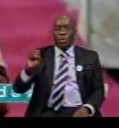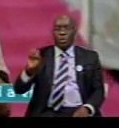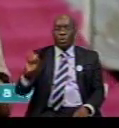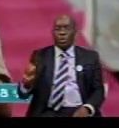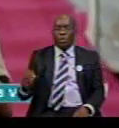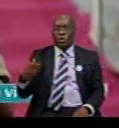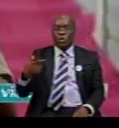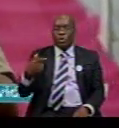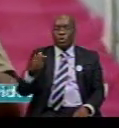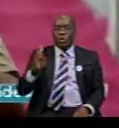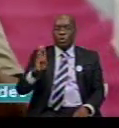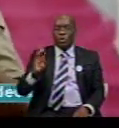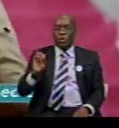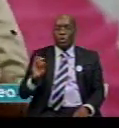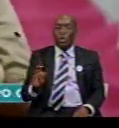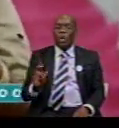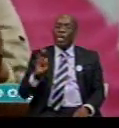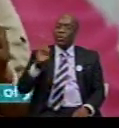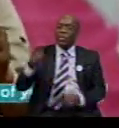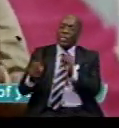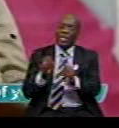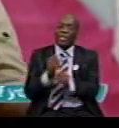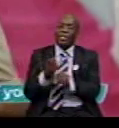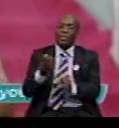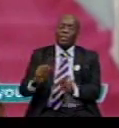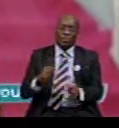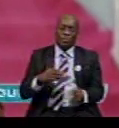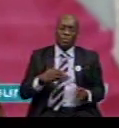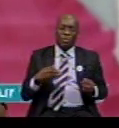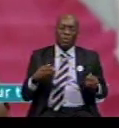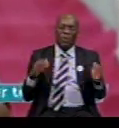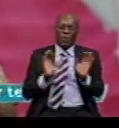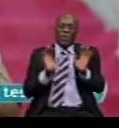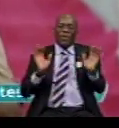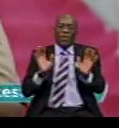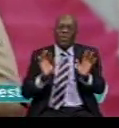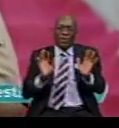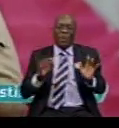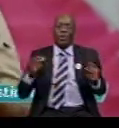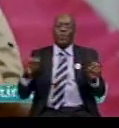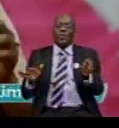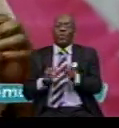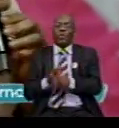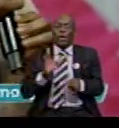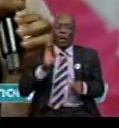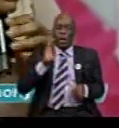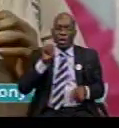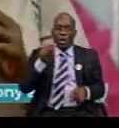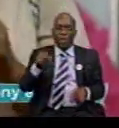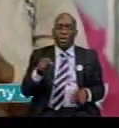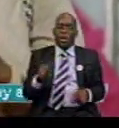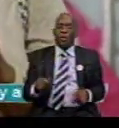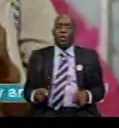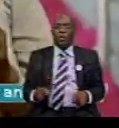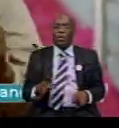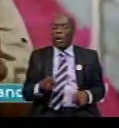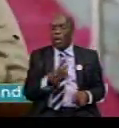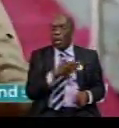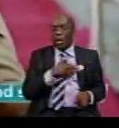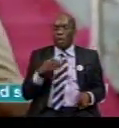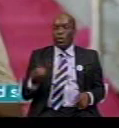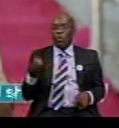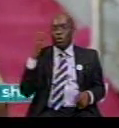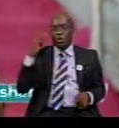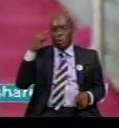nja todi pe tin ba fe sun lale bayi mi oni le rorun sun. Nitori igbesi aye ese ti mo ngbe lateyin wa lati bi odun